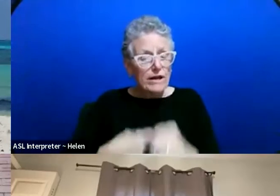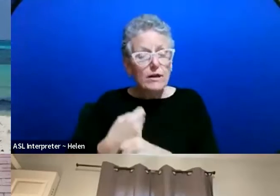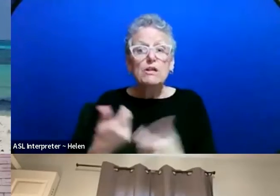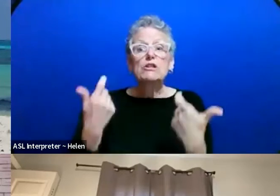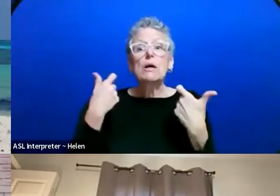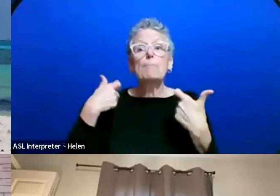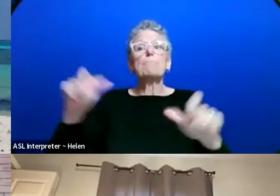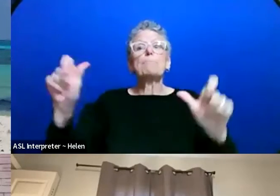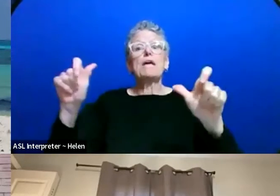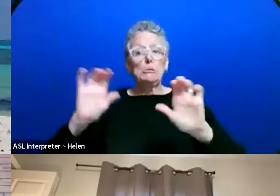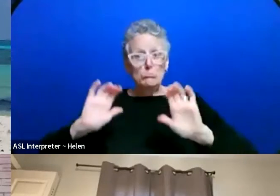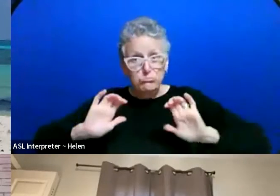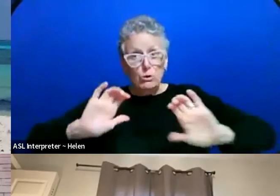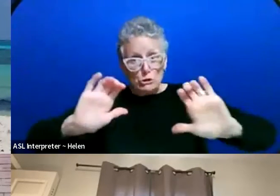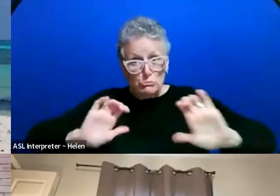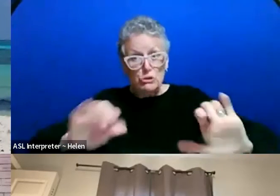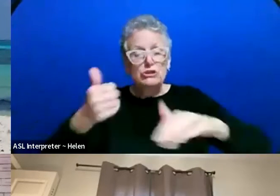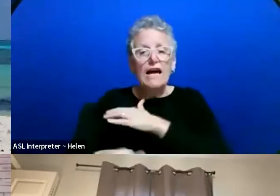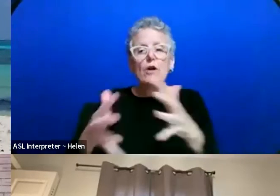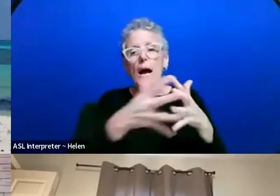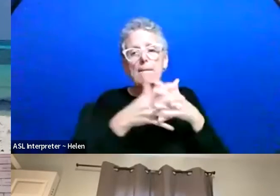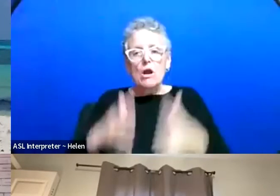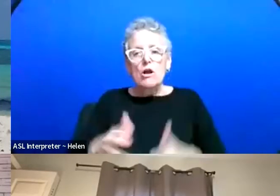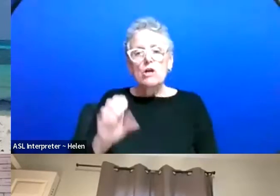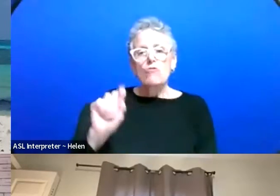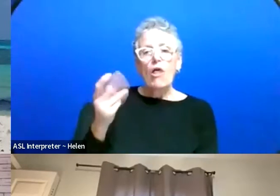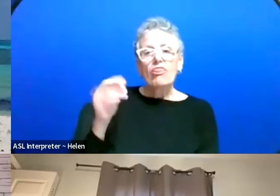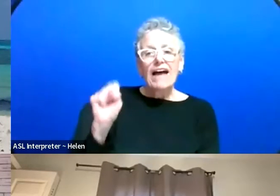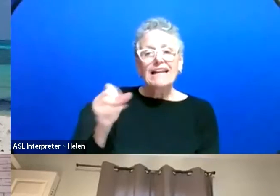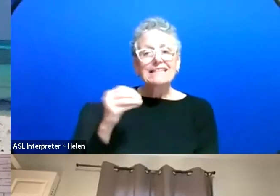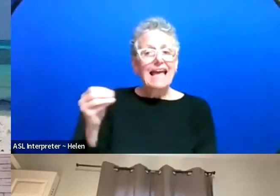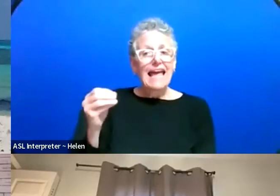campaign through the American Orthotics and Prosthetics Association.